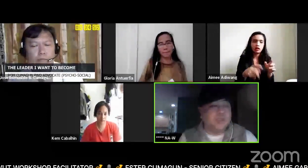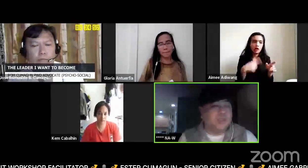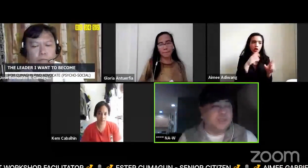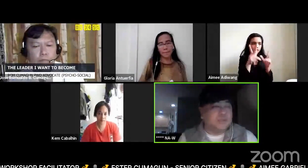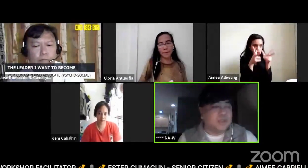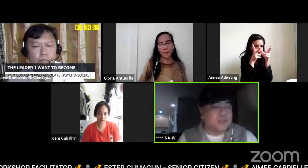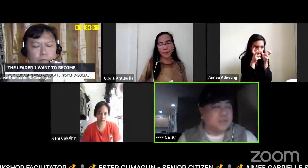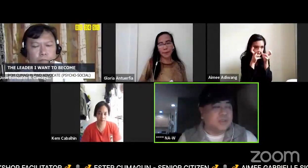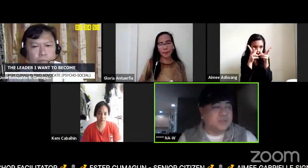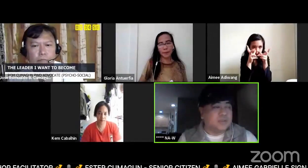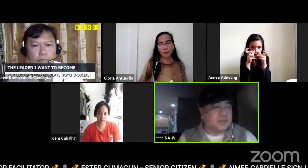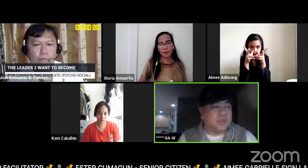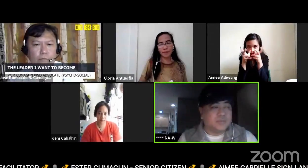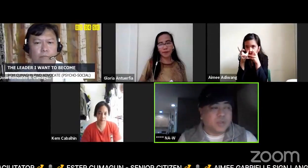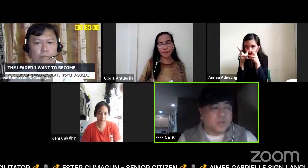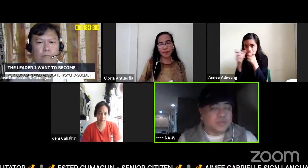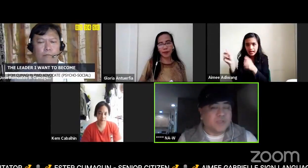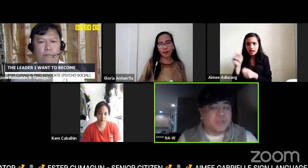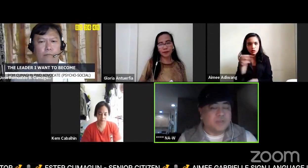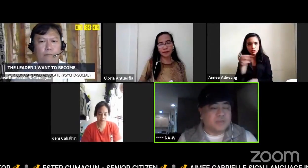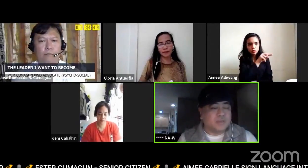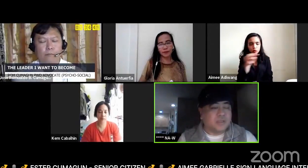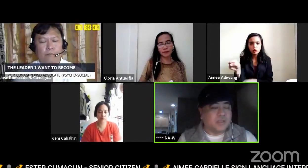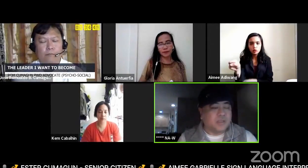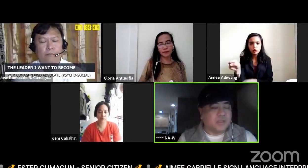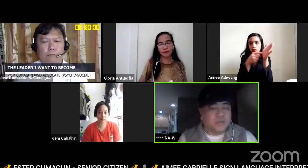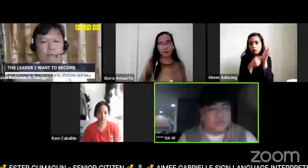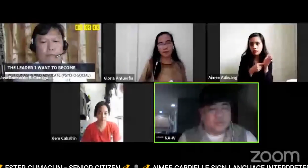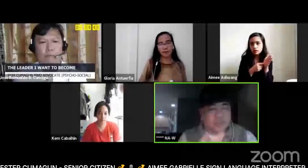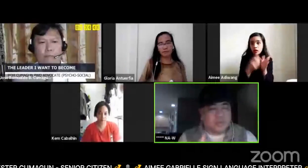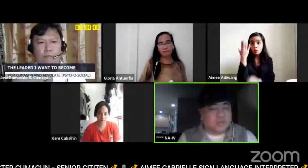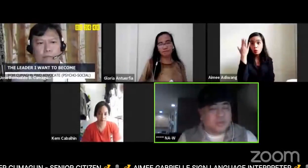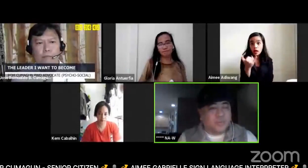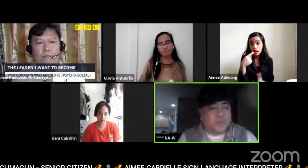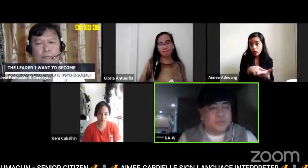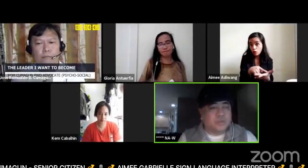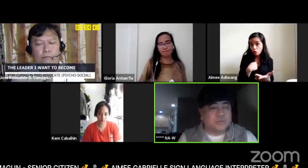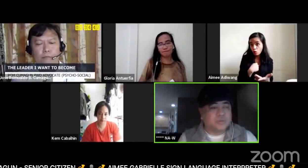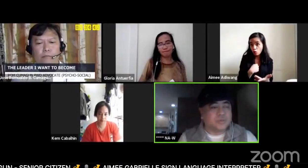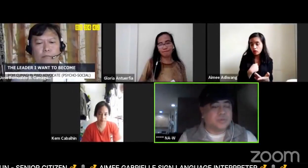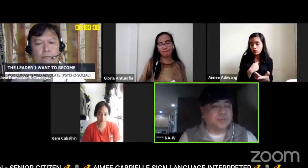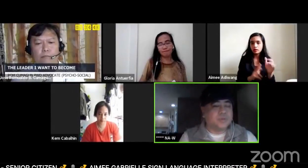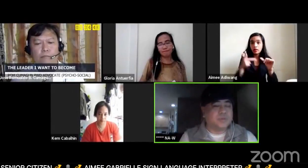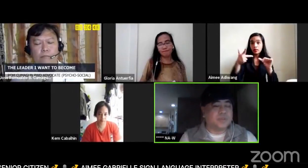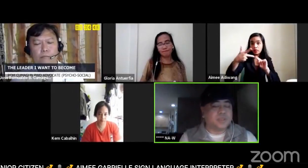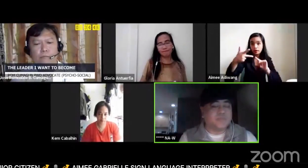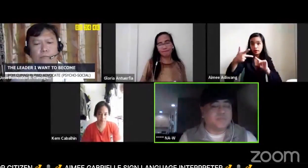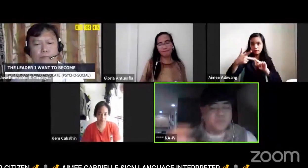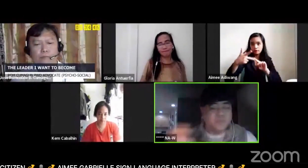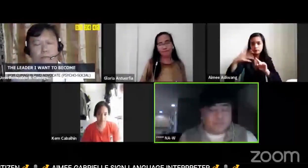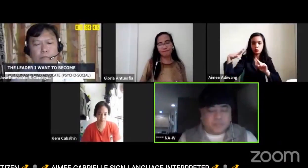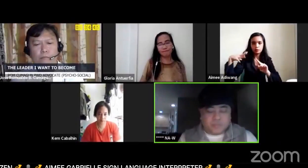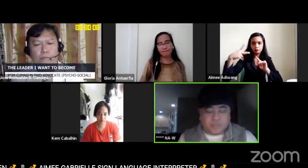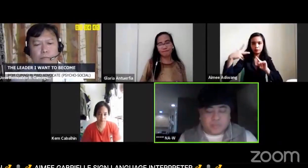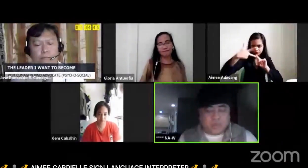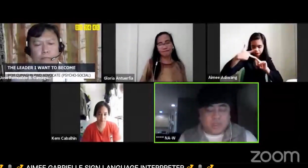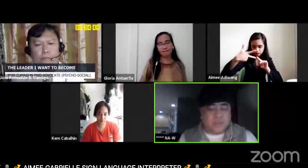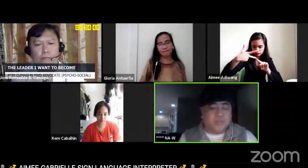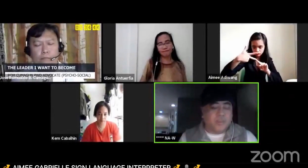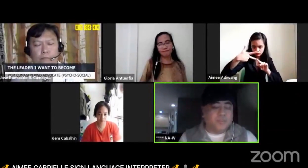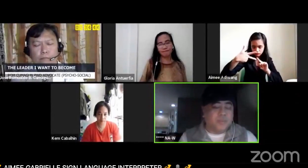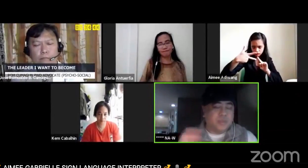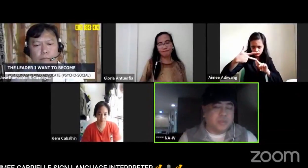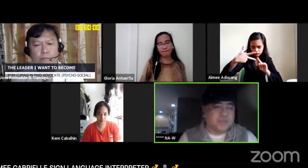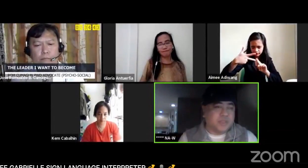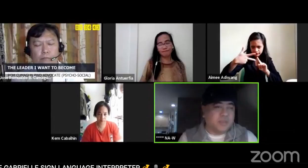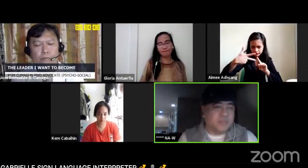yeah. And because of that, I go to that third point. No, so aside from